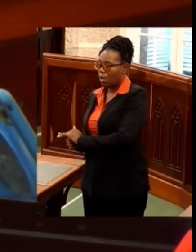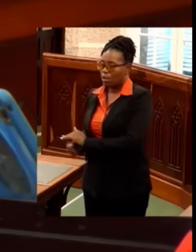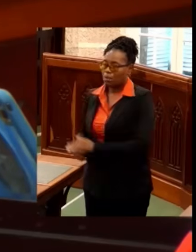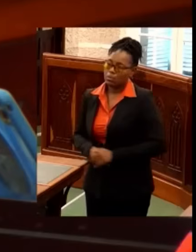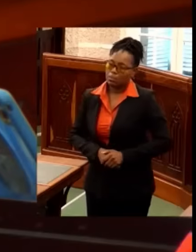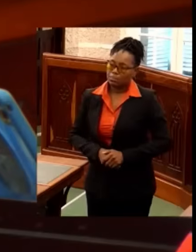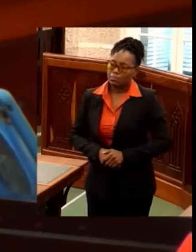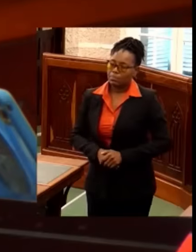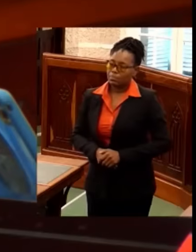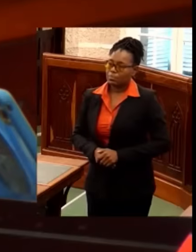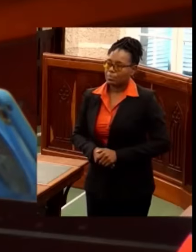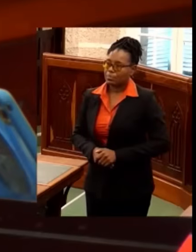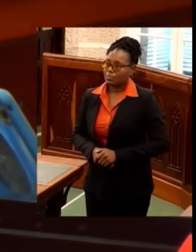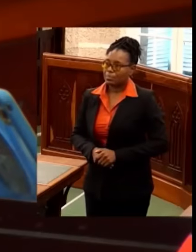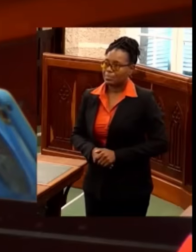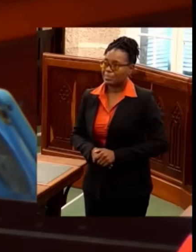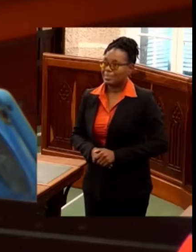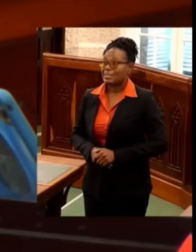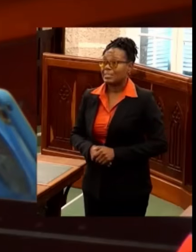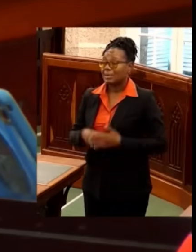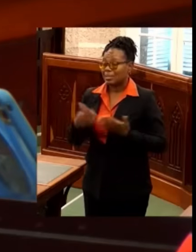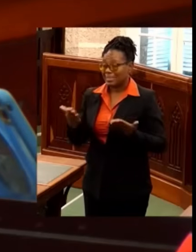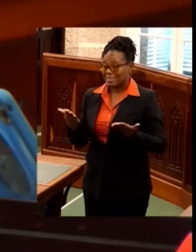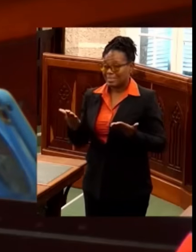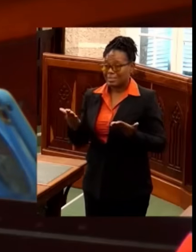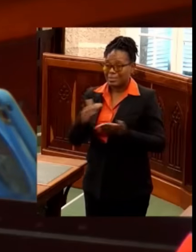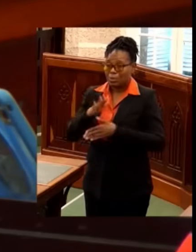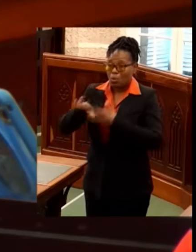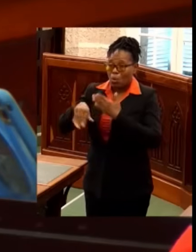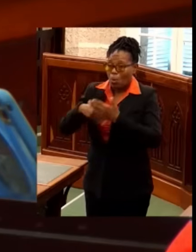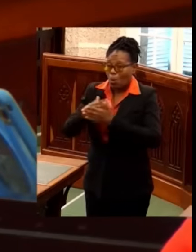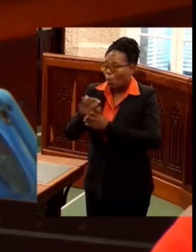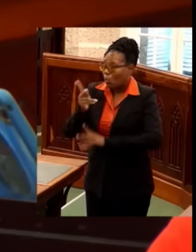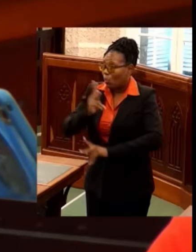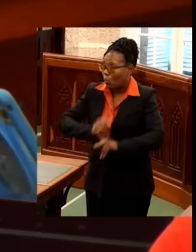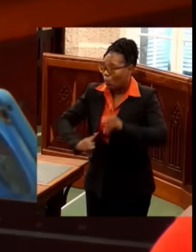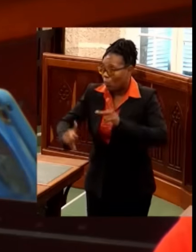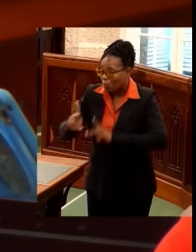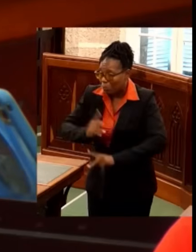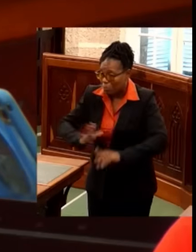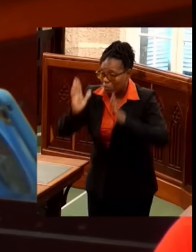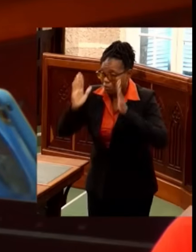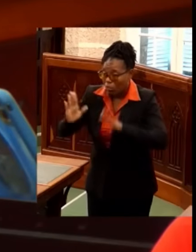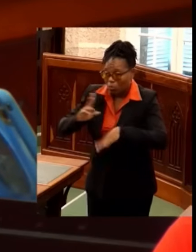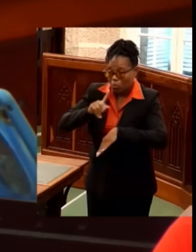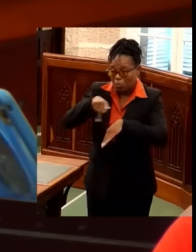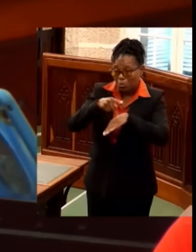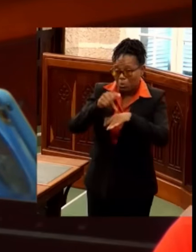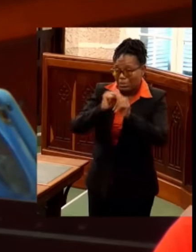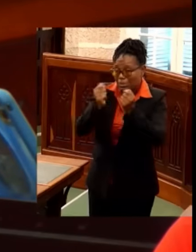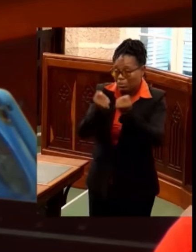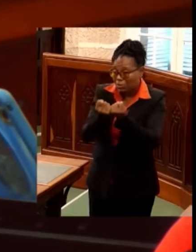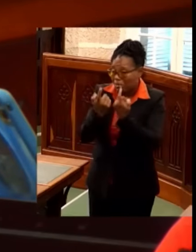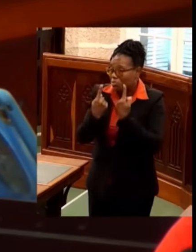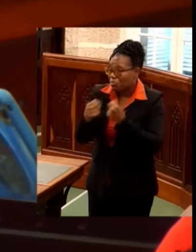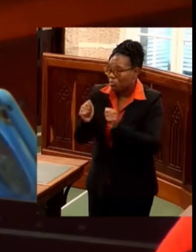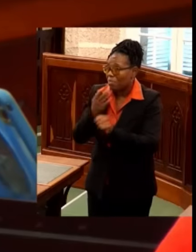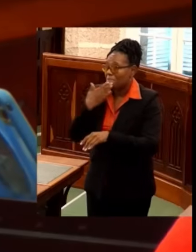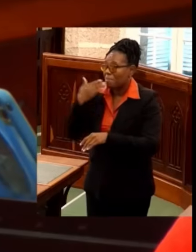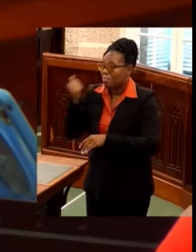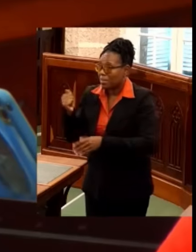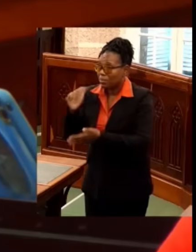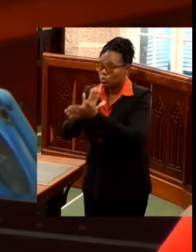minister, this is an all-of-country approach, because our principals and their teams are doing their best to keep our schools